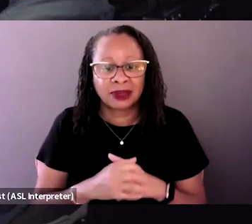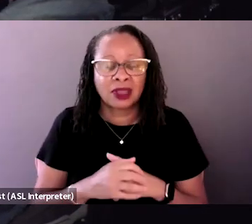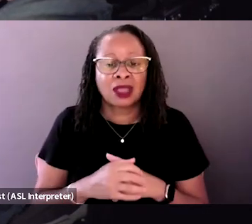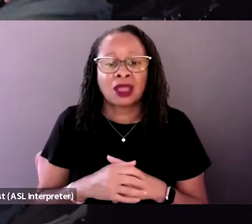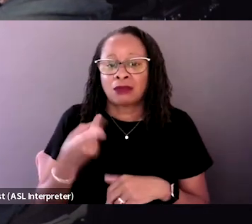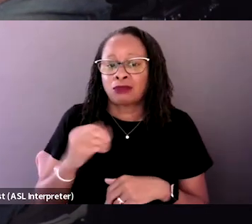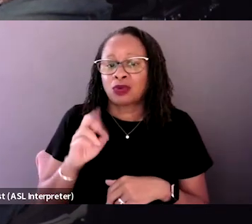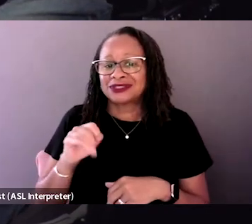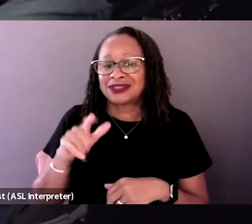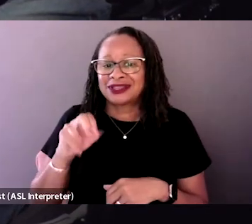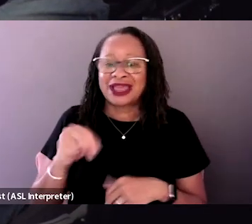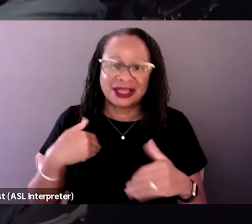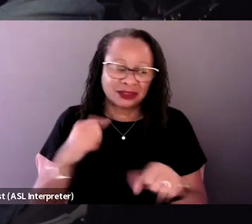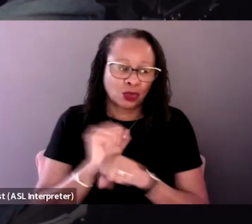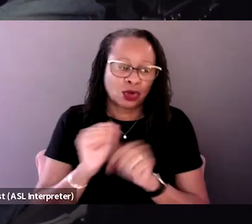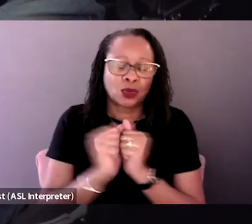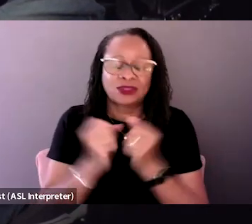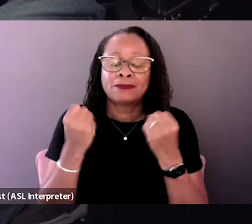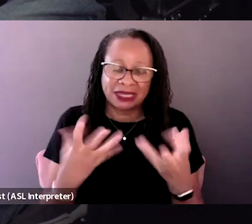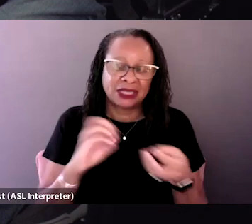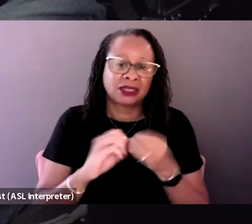a number of really amazing organizations.